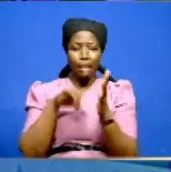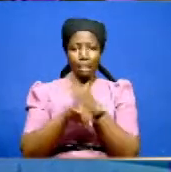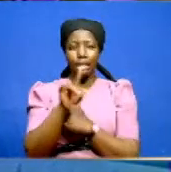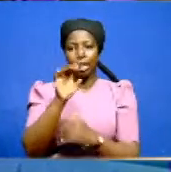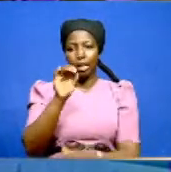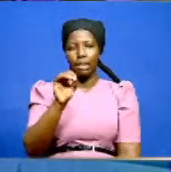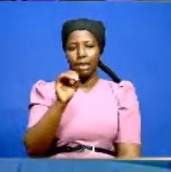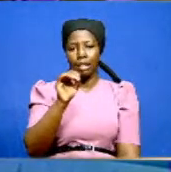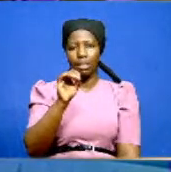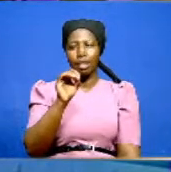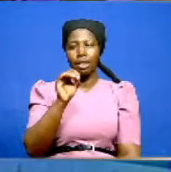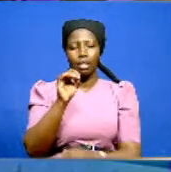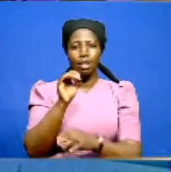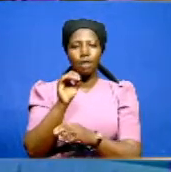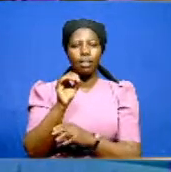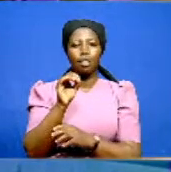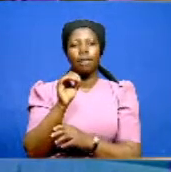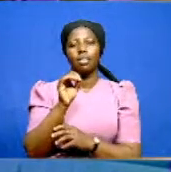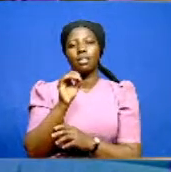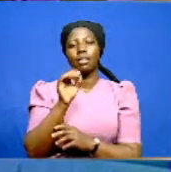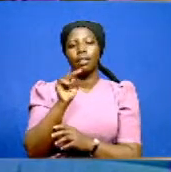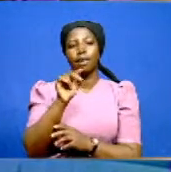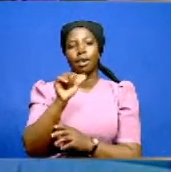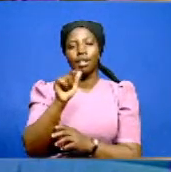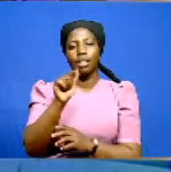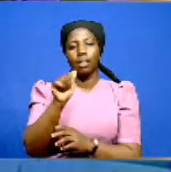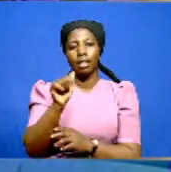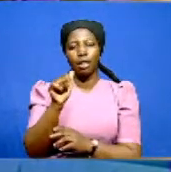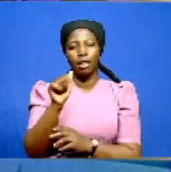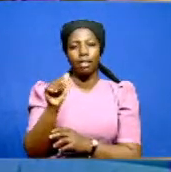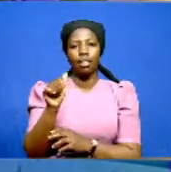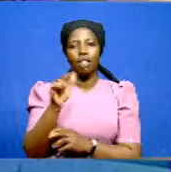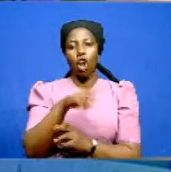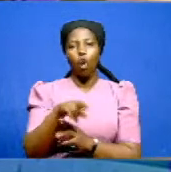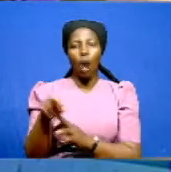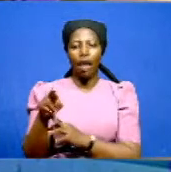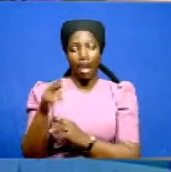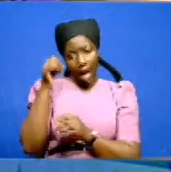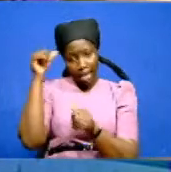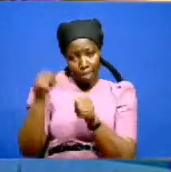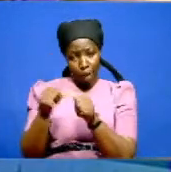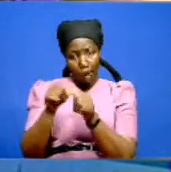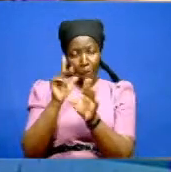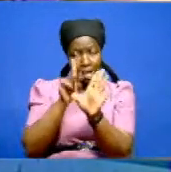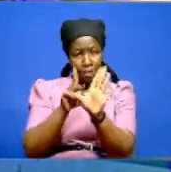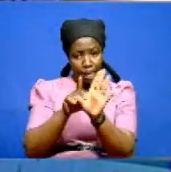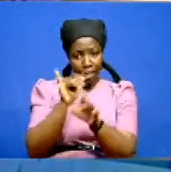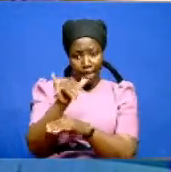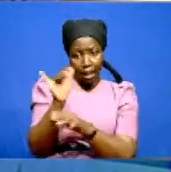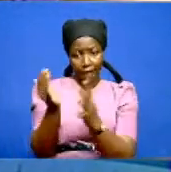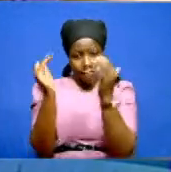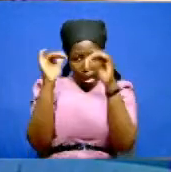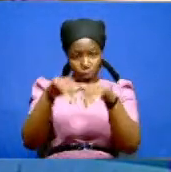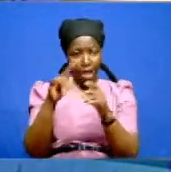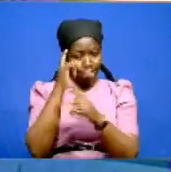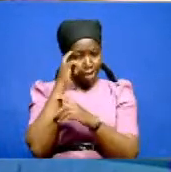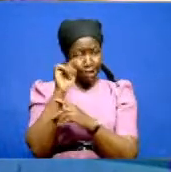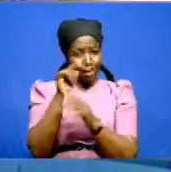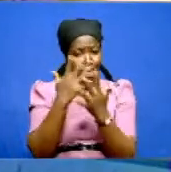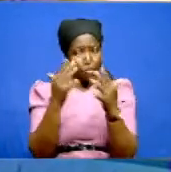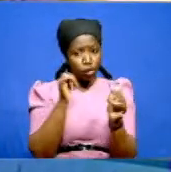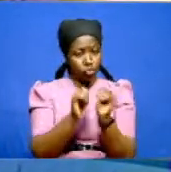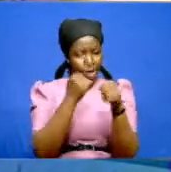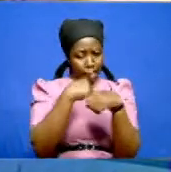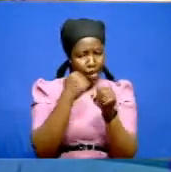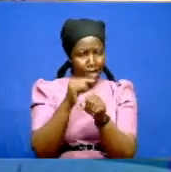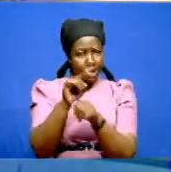Ngaterungai. And I remember I attended that function, and I think it's something that put him